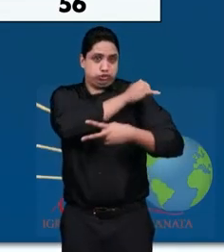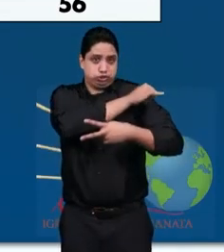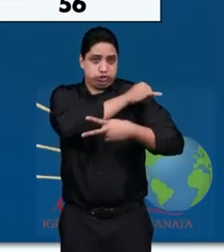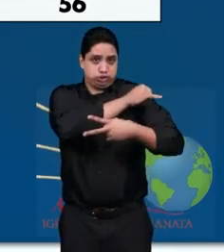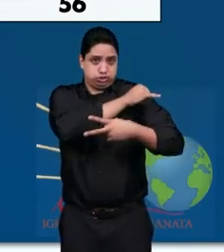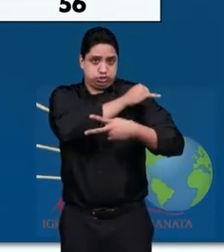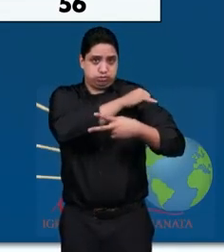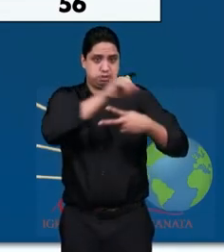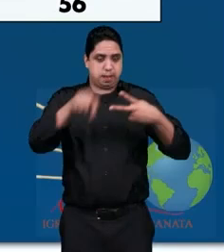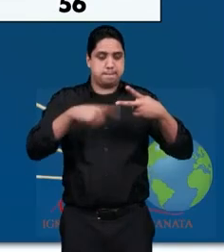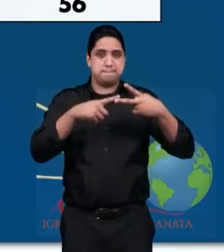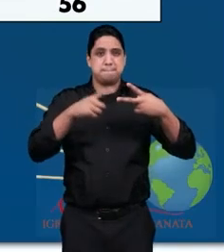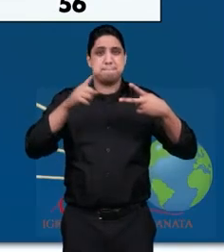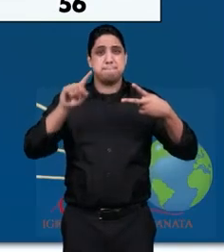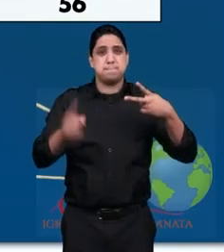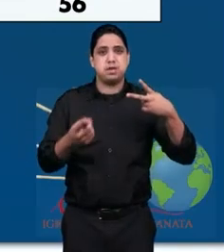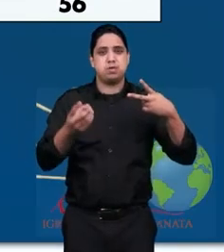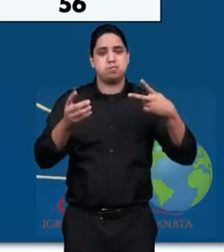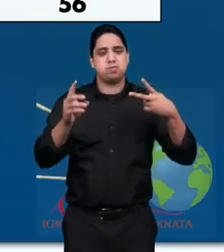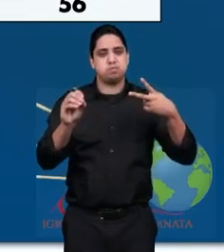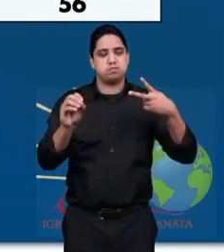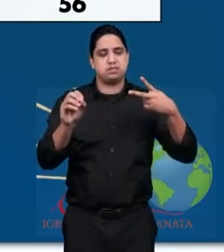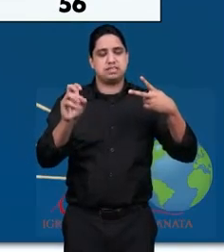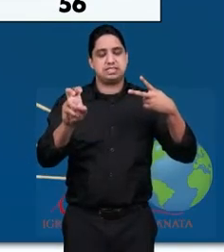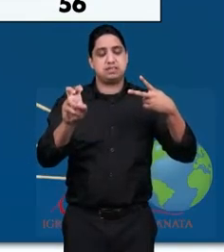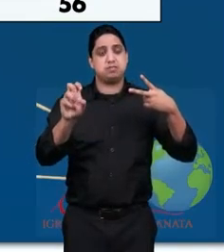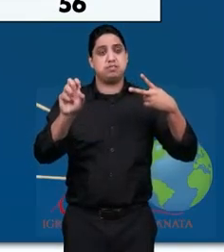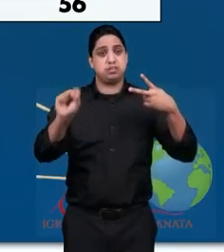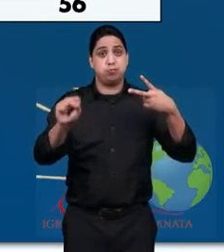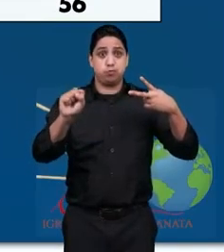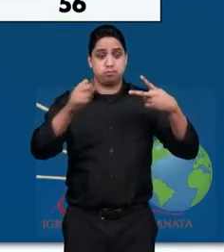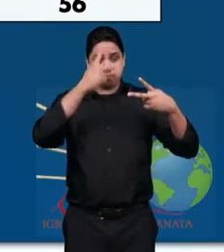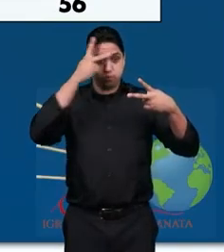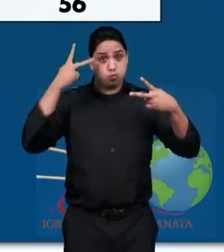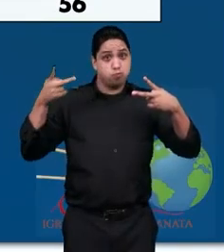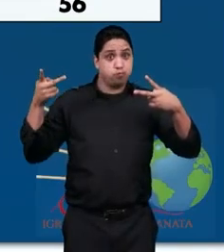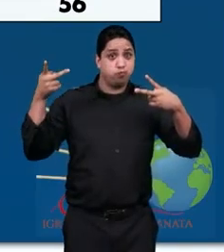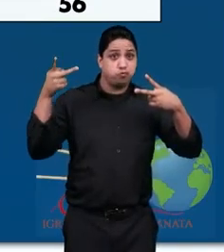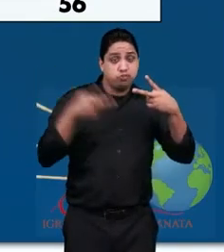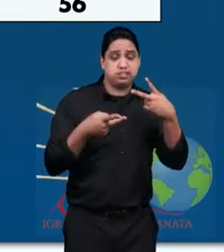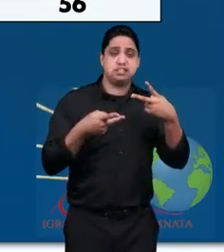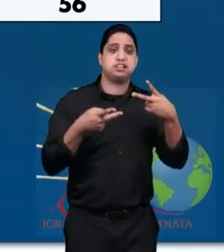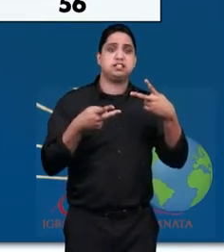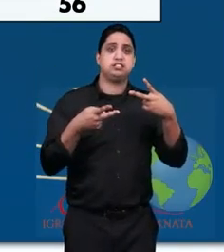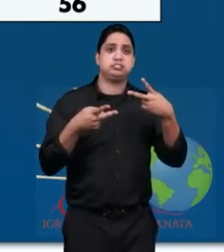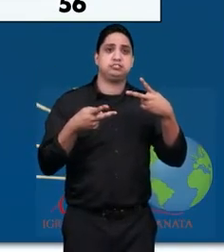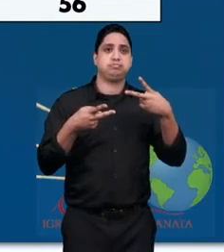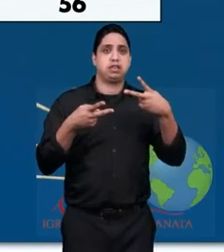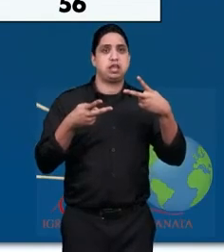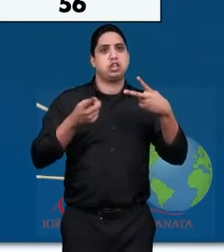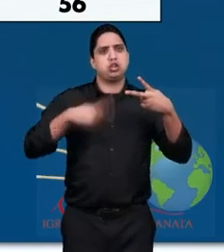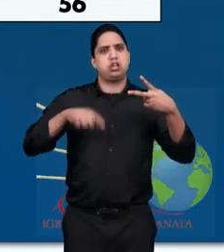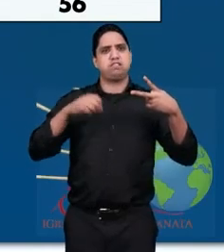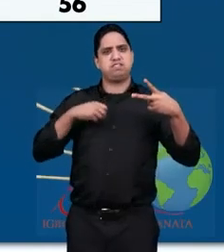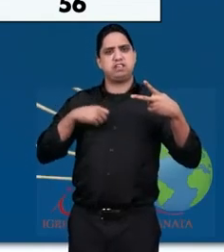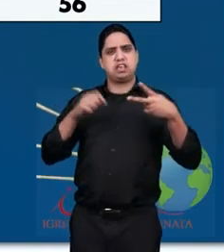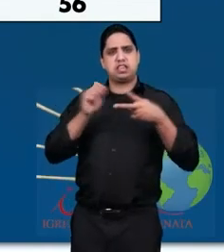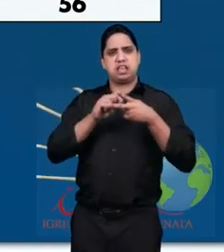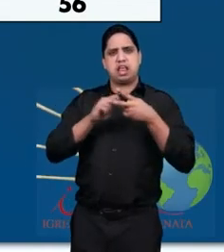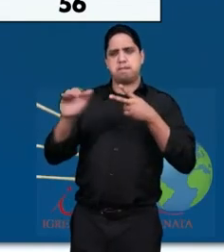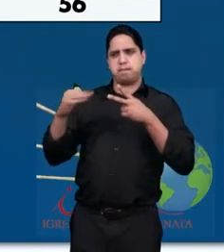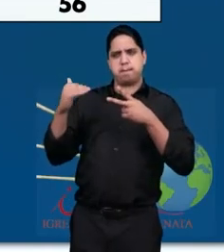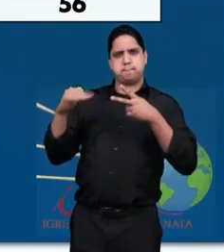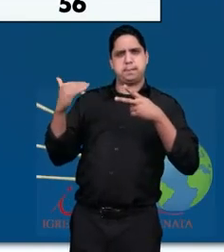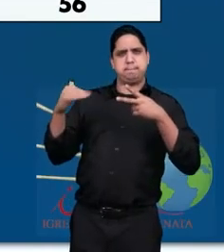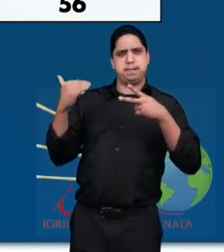with 1,058 people. The results are coming during the week. Minas